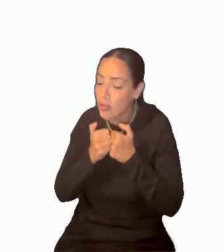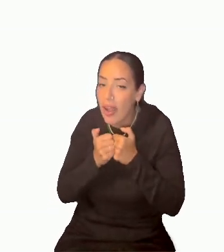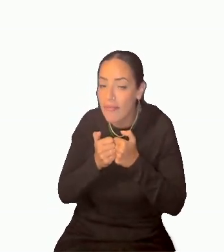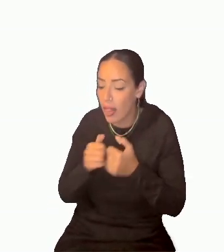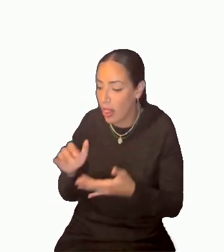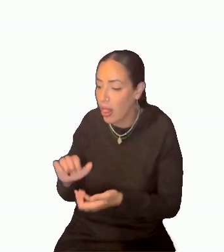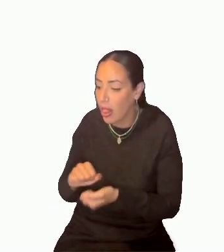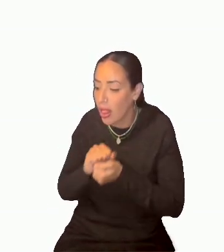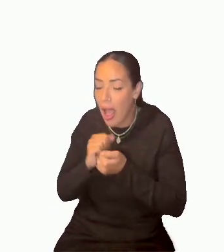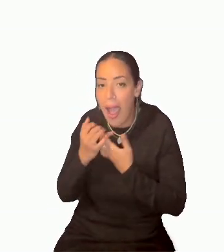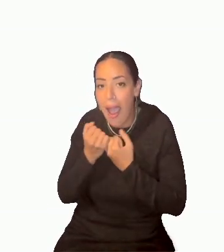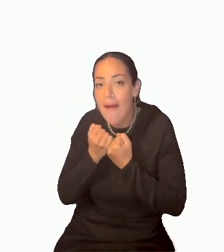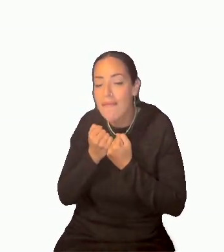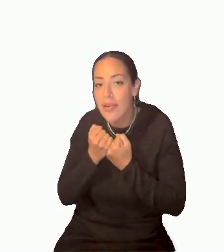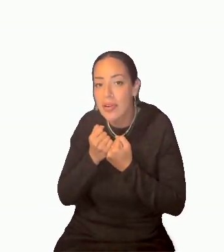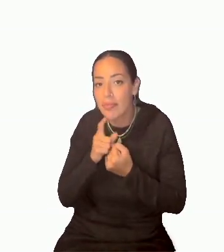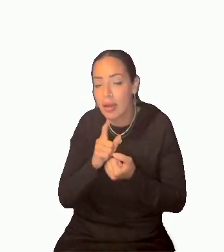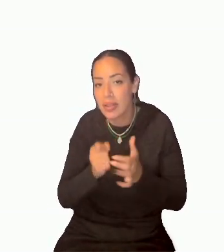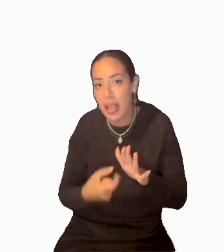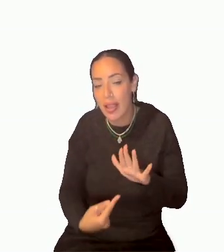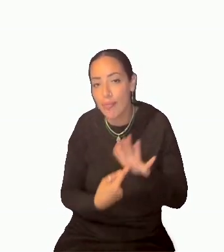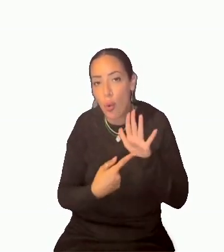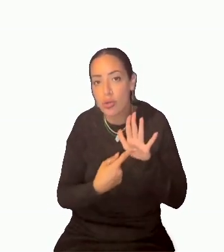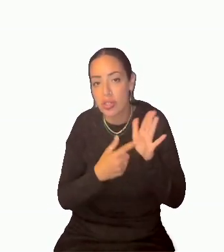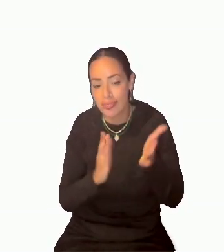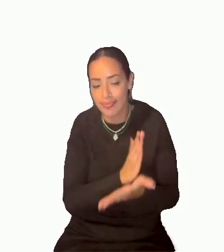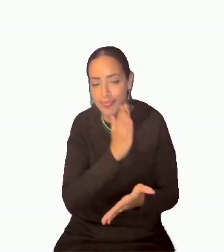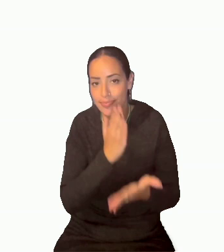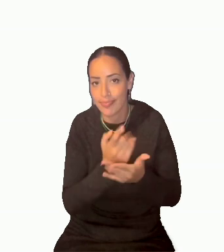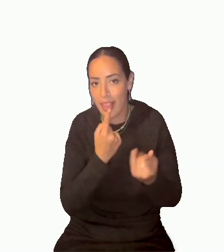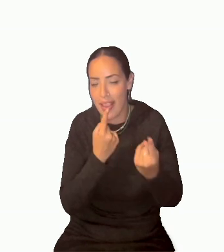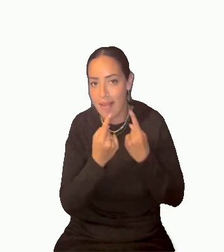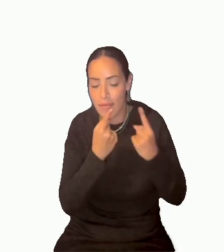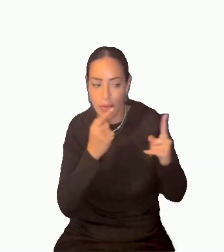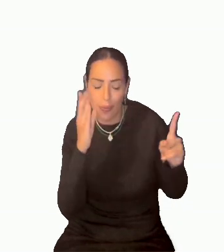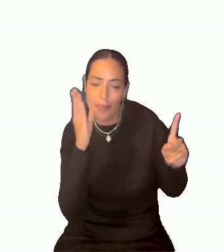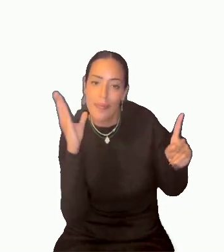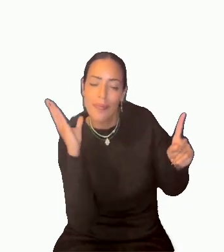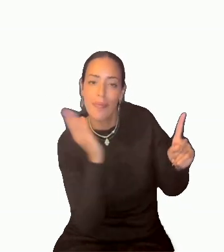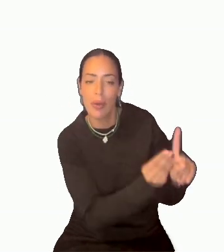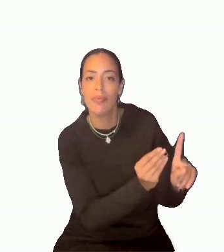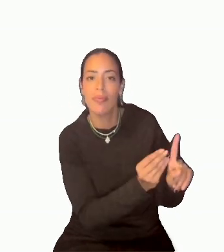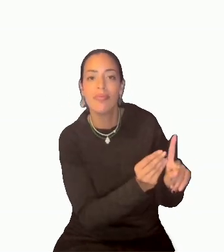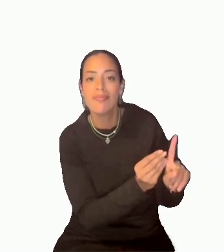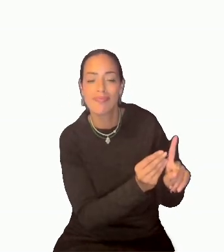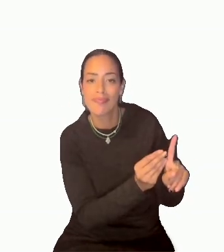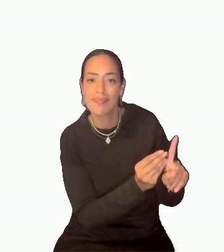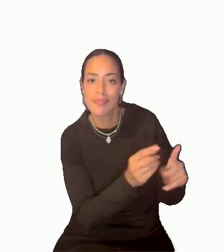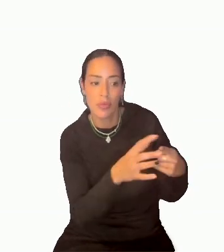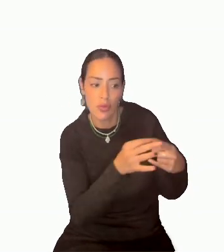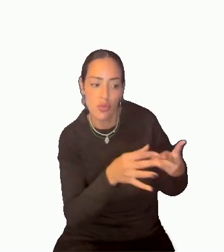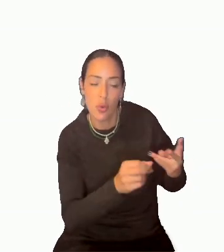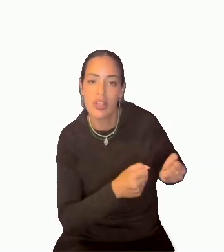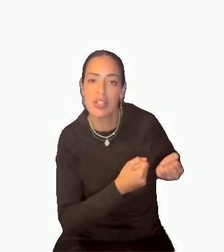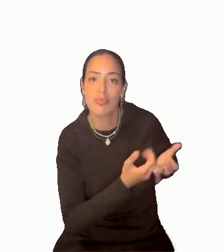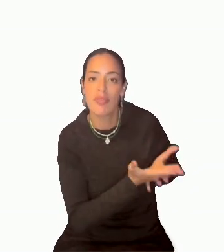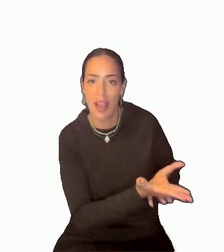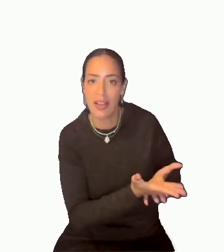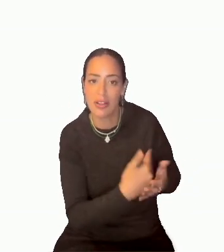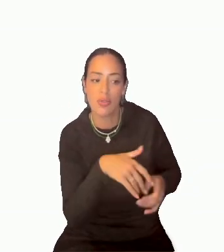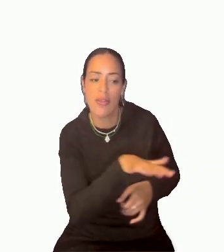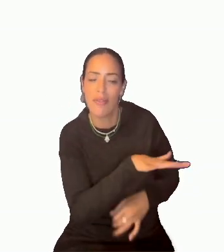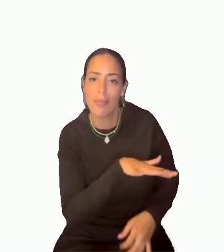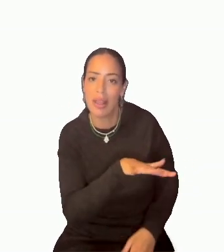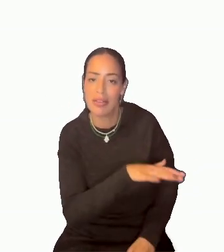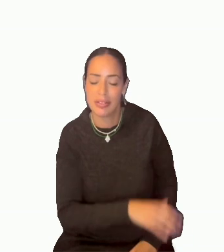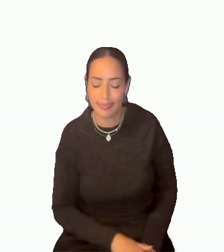she has this, it's a critical reminder to make sure that information is shared so as to inform the choices provided to bereaved